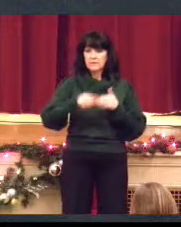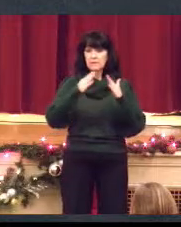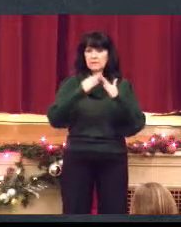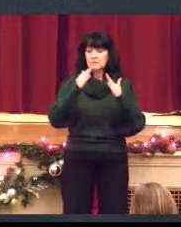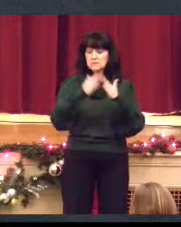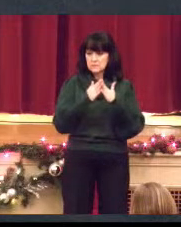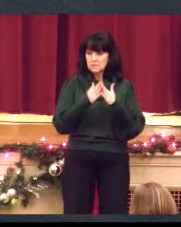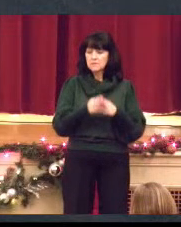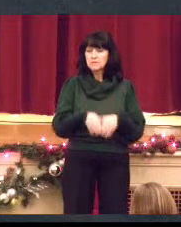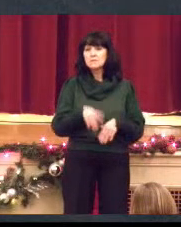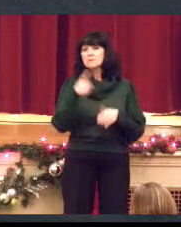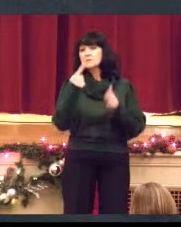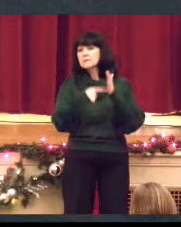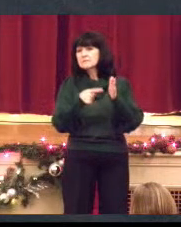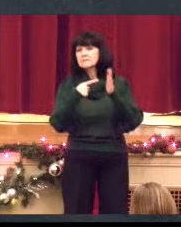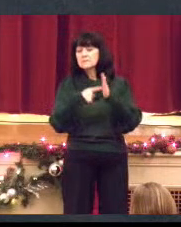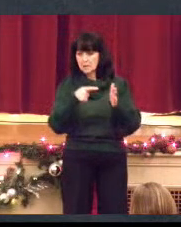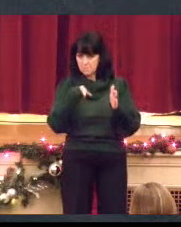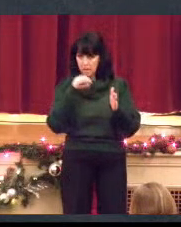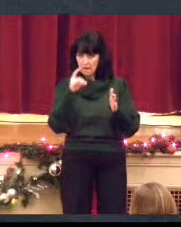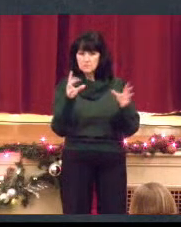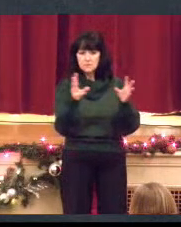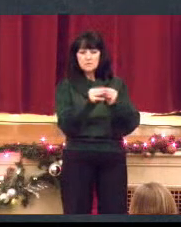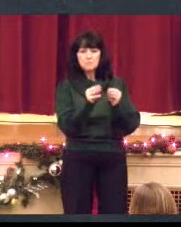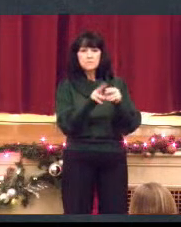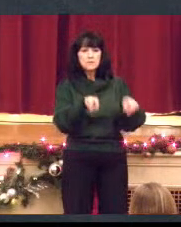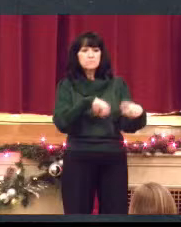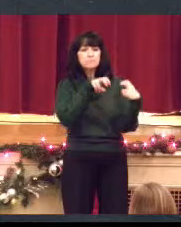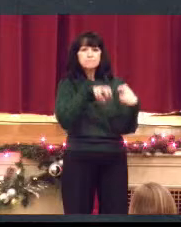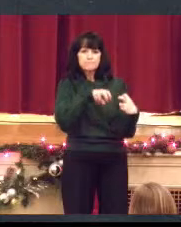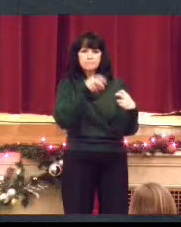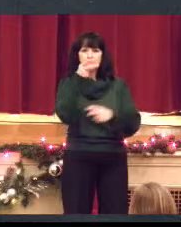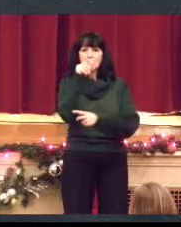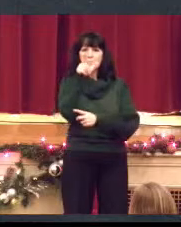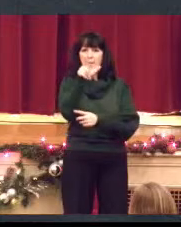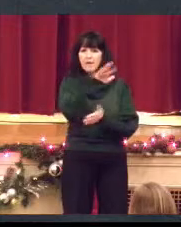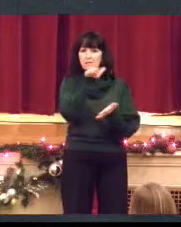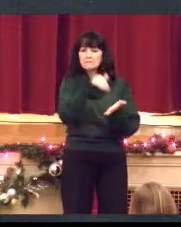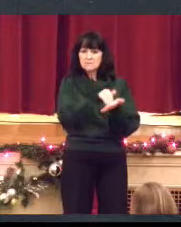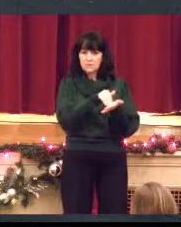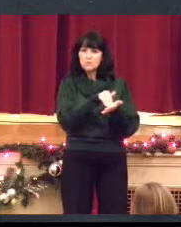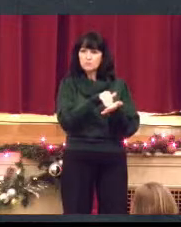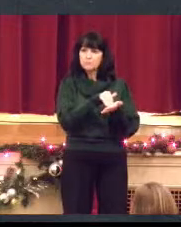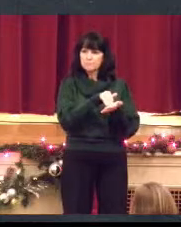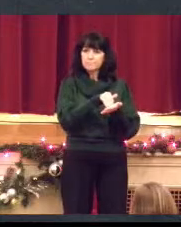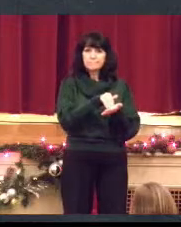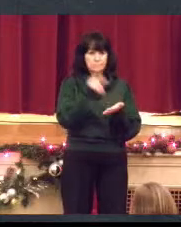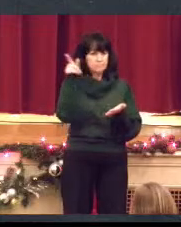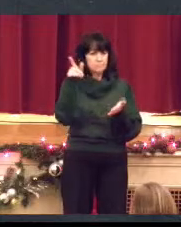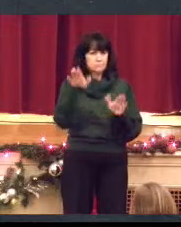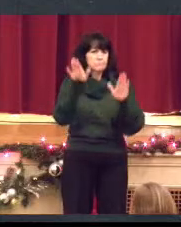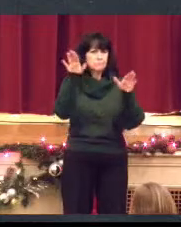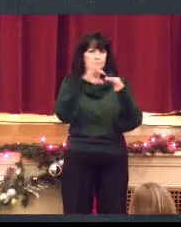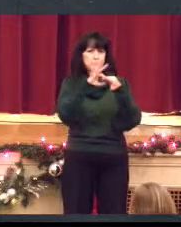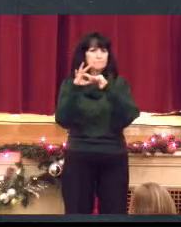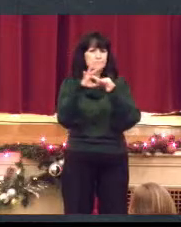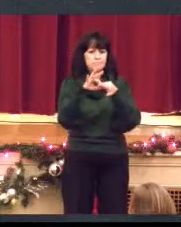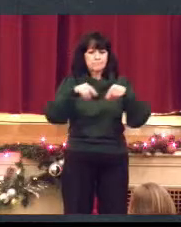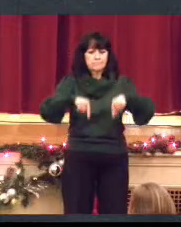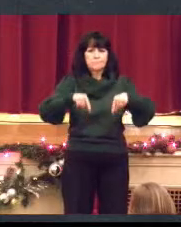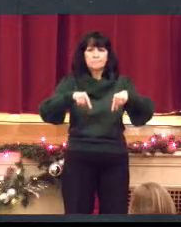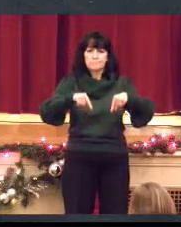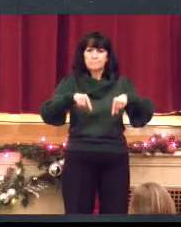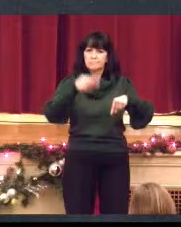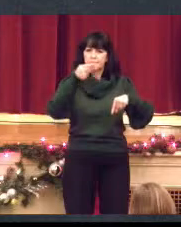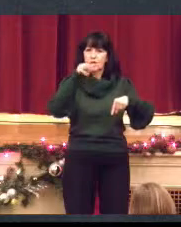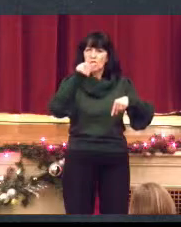the executive director at the Powell Center, who apparently has a great relationship here at Harlan, and he's looking to have a relationship with the folks